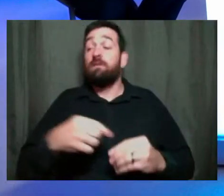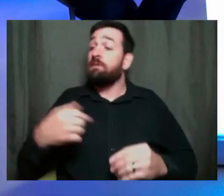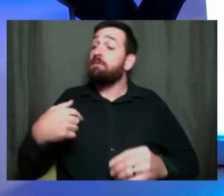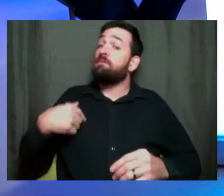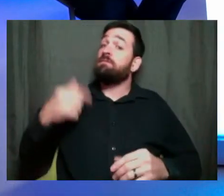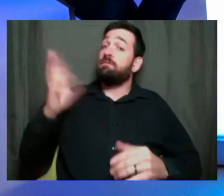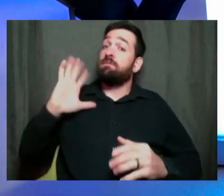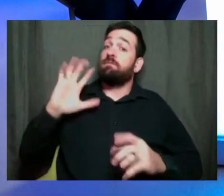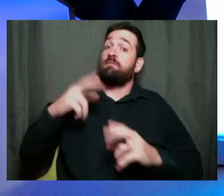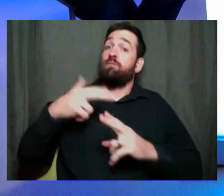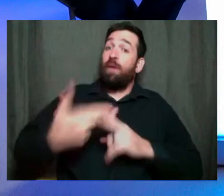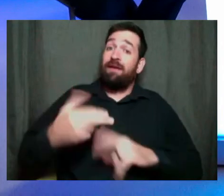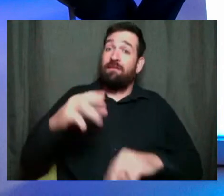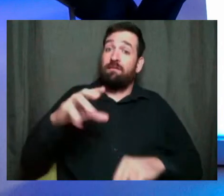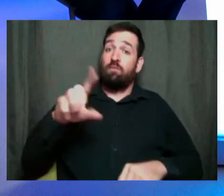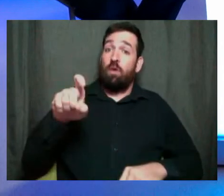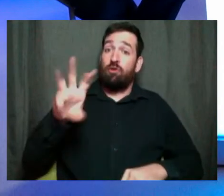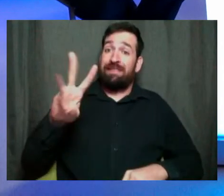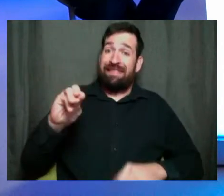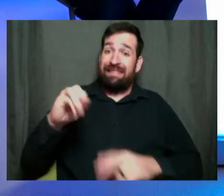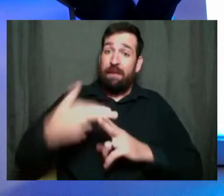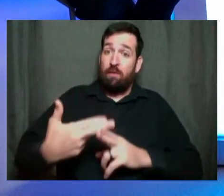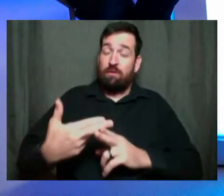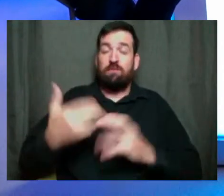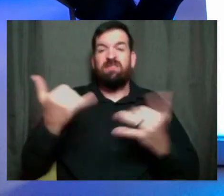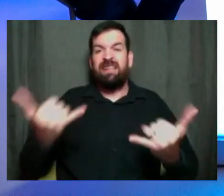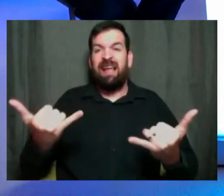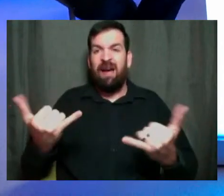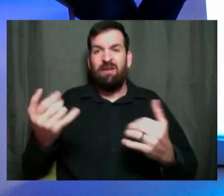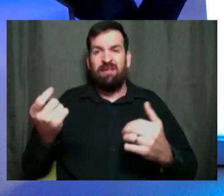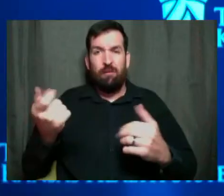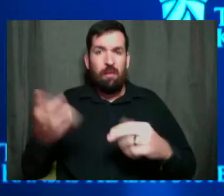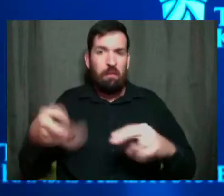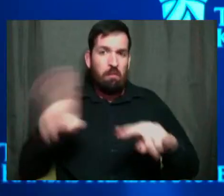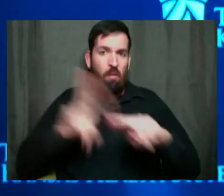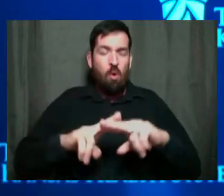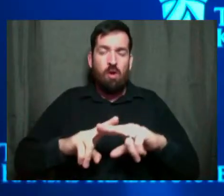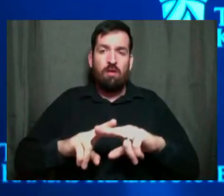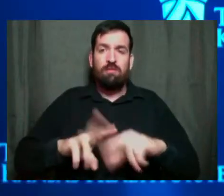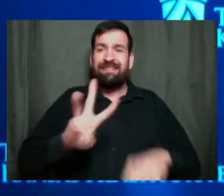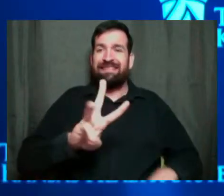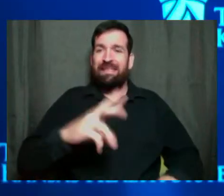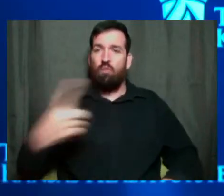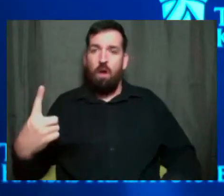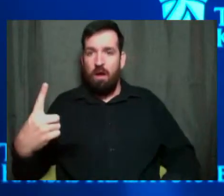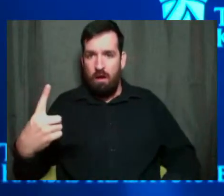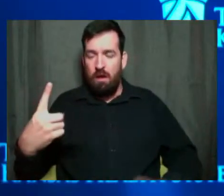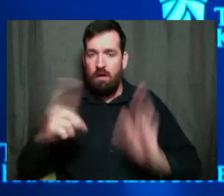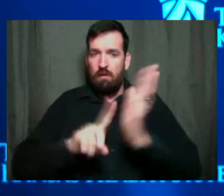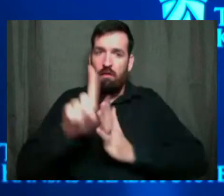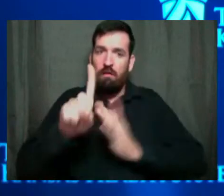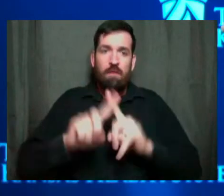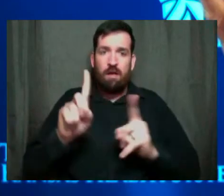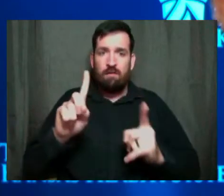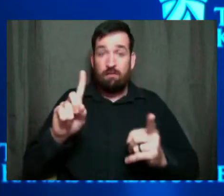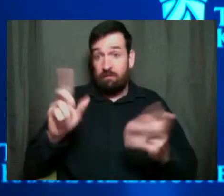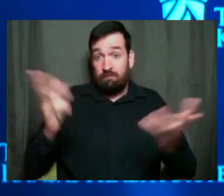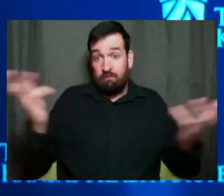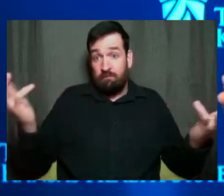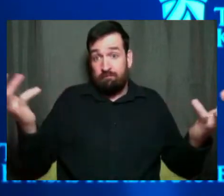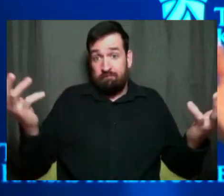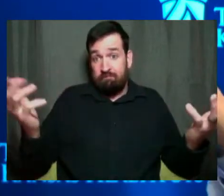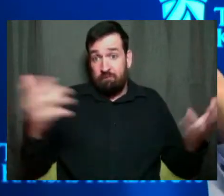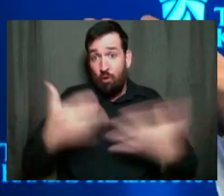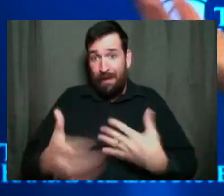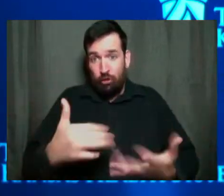I'm 6'1" when I went on it. Now I weigh more now. You get older, put a little weight on, but it has. I think it didn't make a difference would whether I likely be weigh the